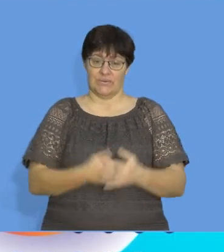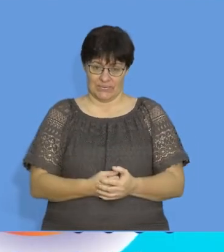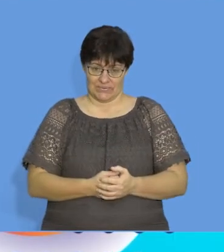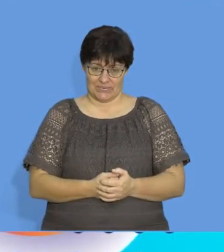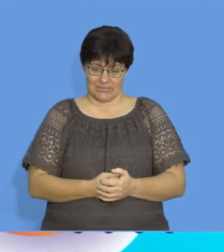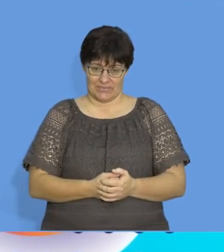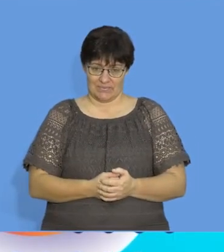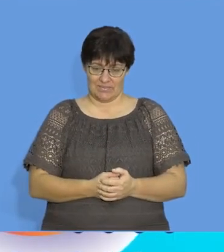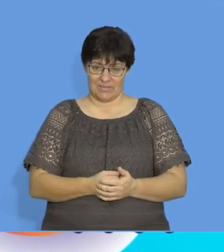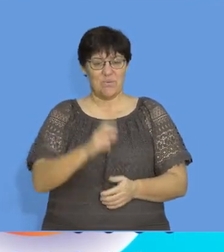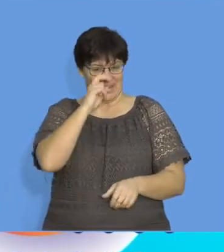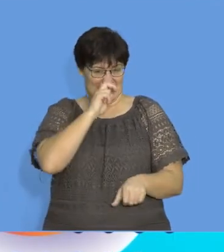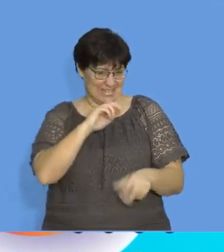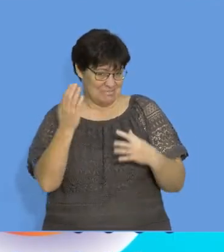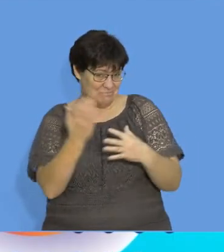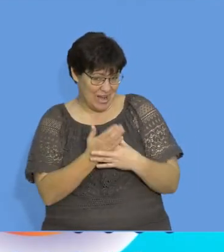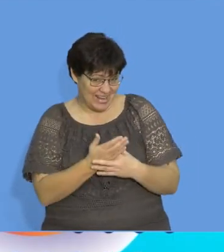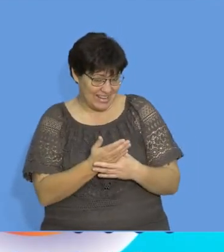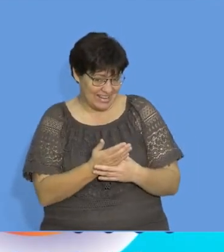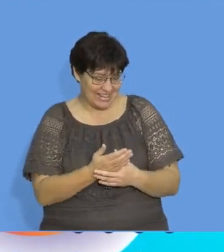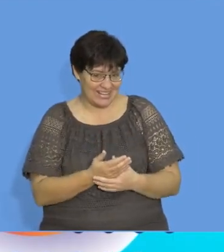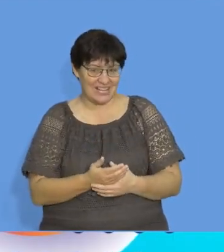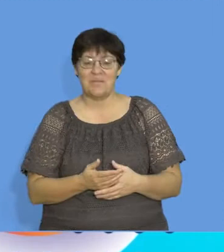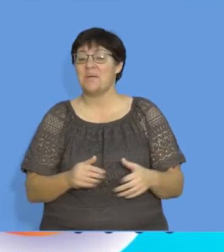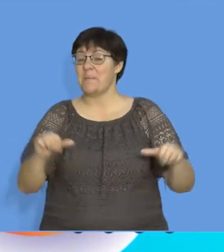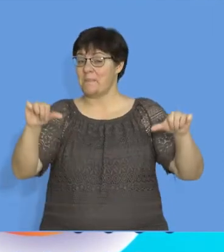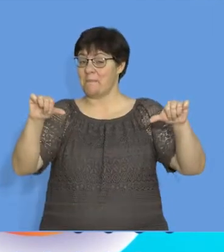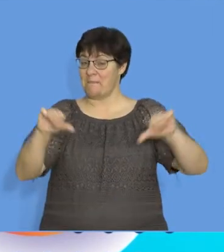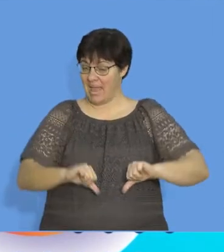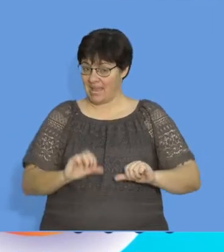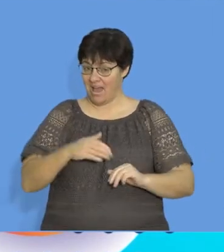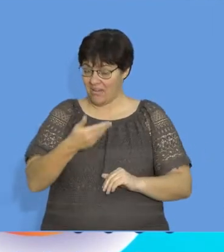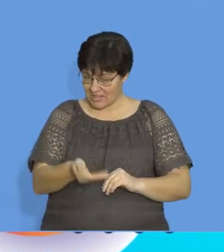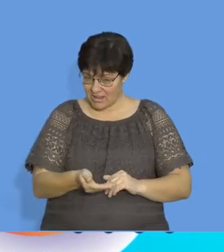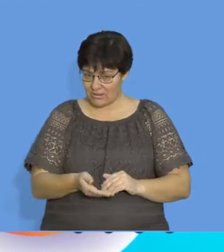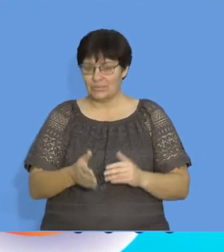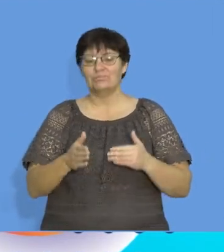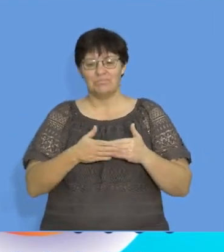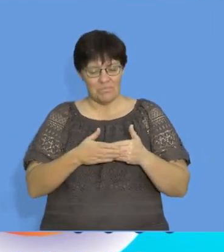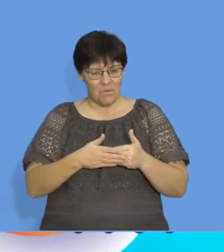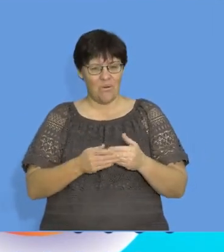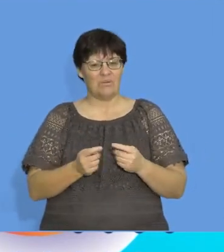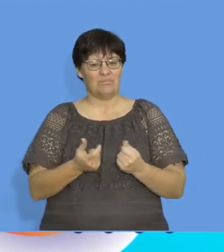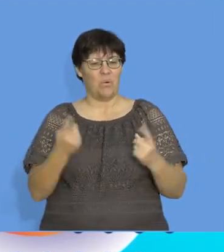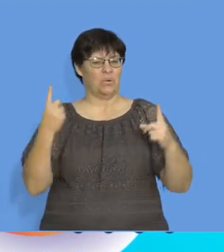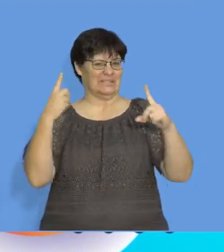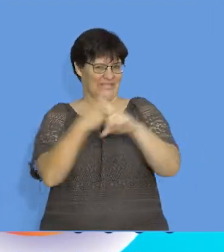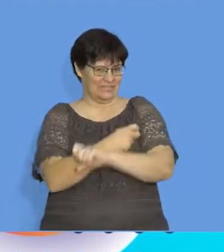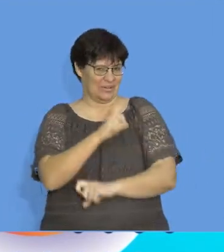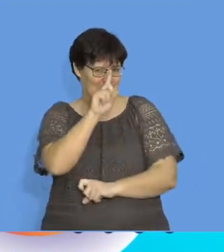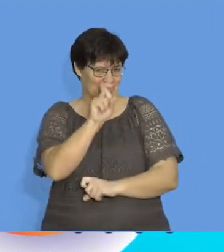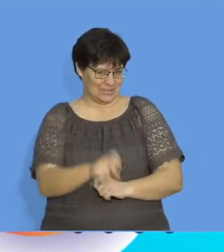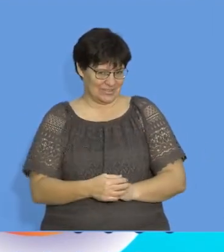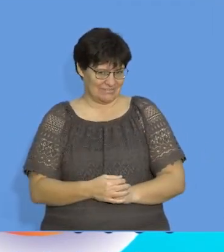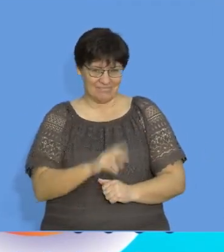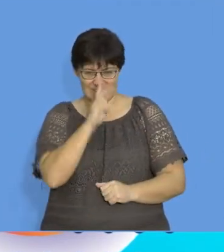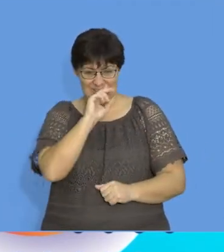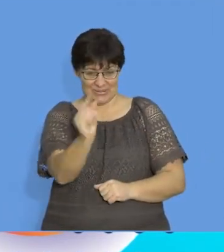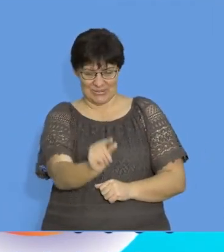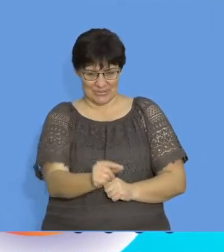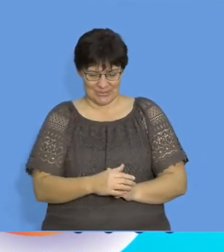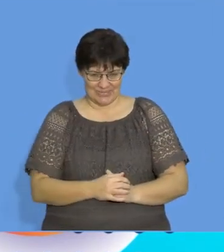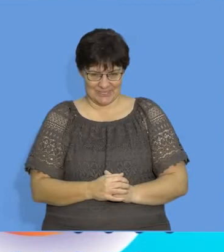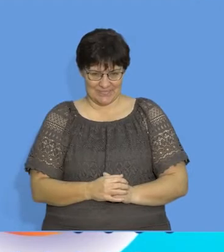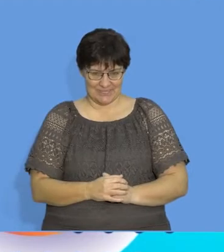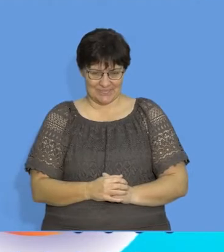okay, we need a short break, and when we get back, we'll do some slightly more complicated questions. I'll